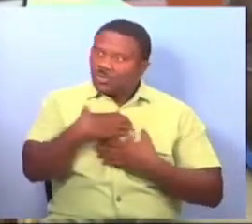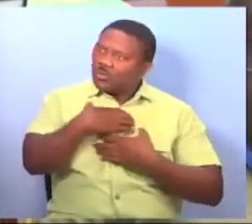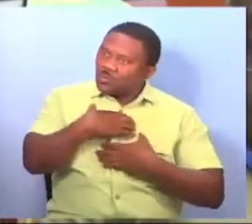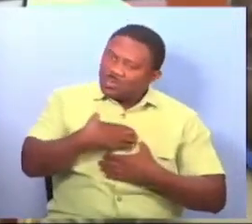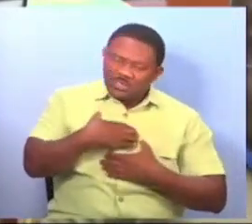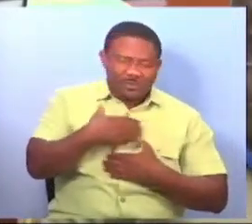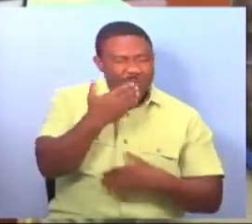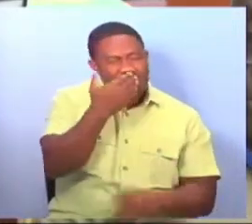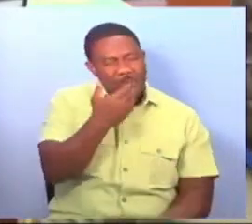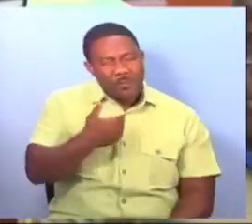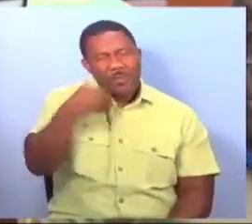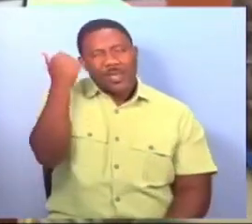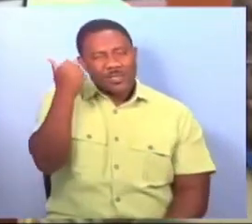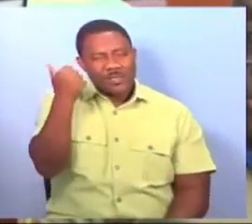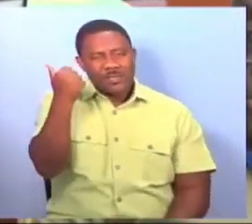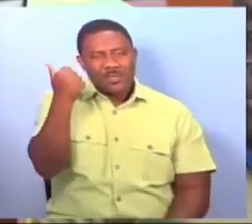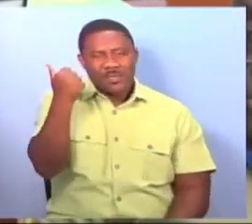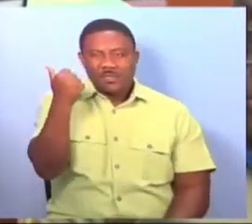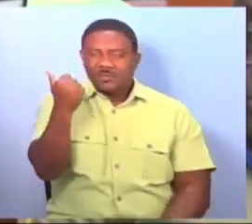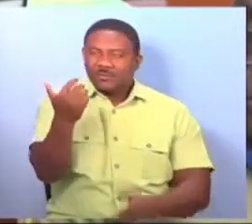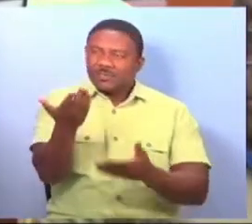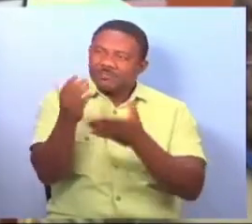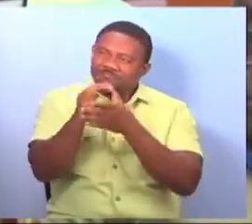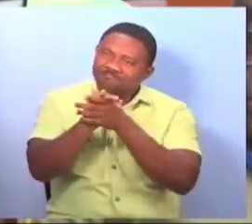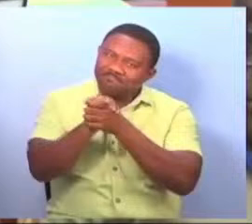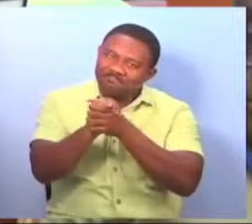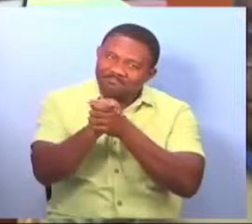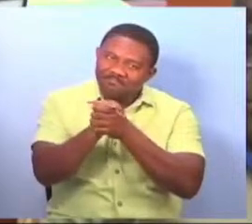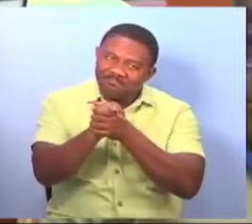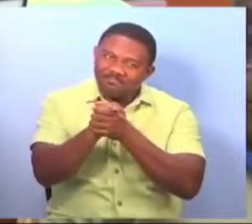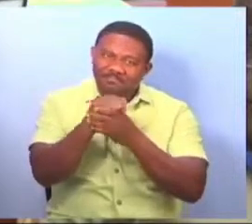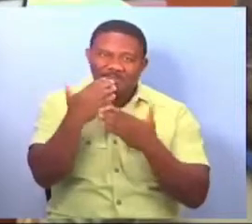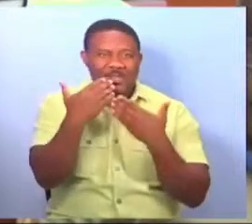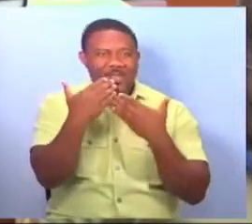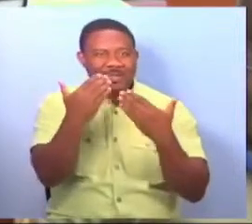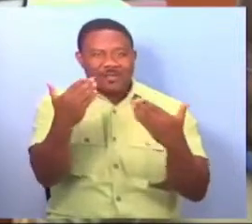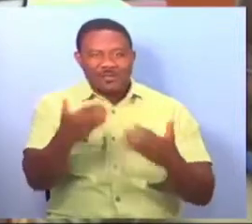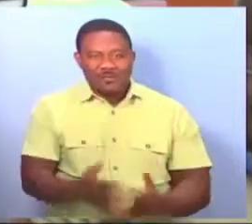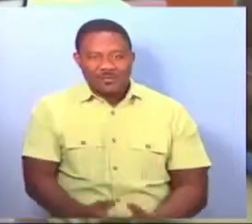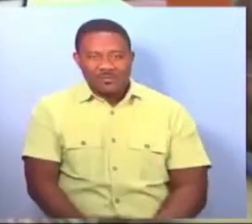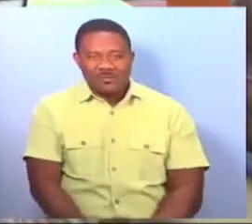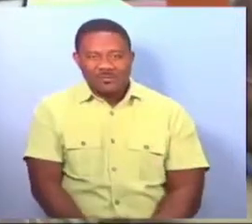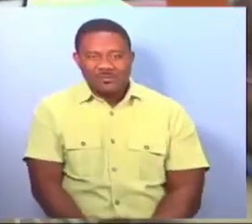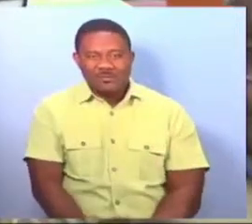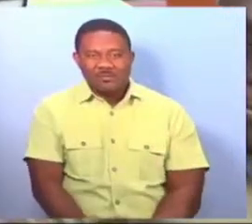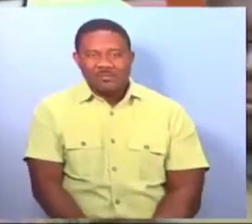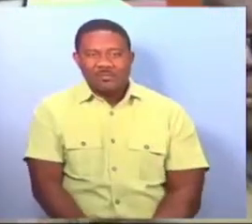the best, and we say Ayiko. Thank you. Yeah.